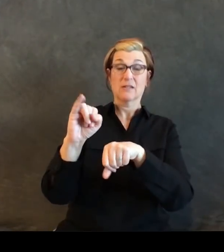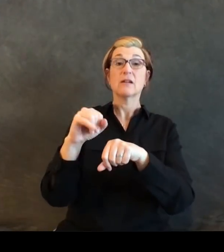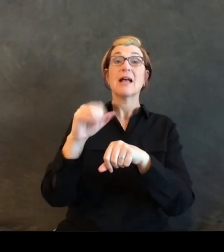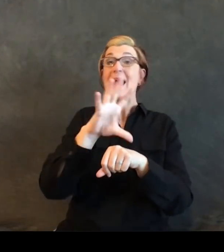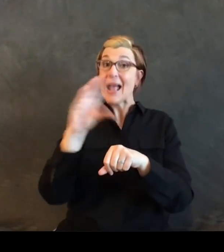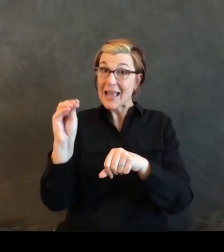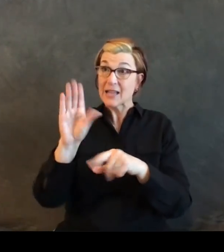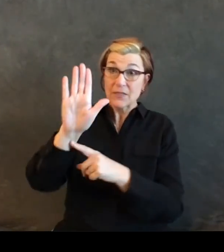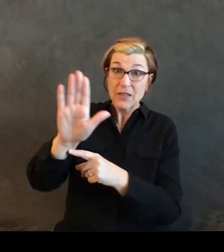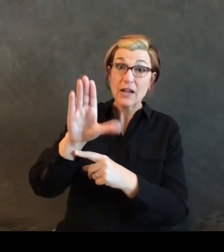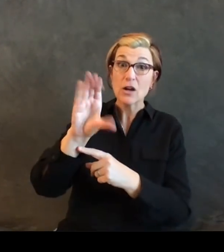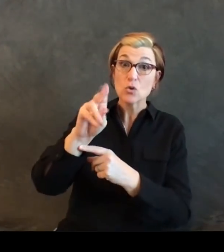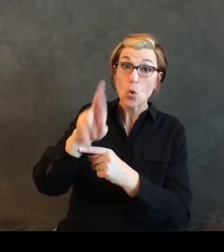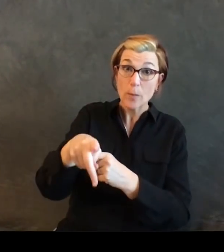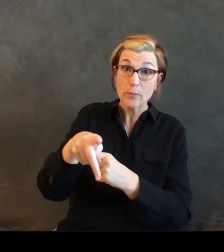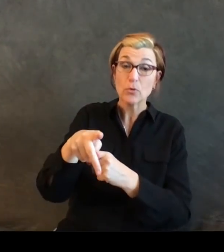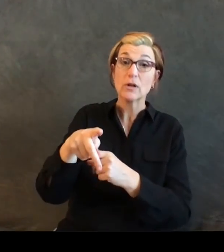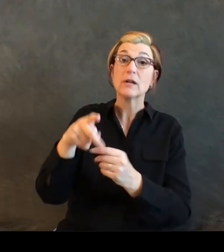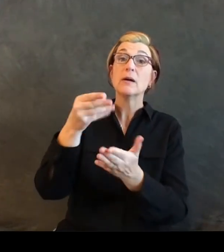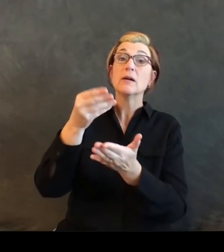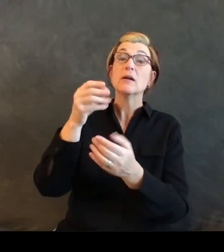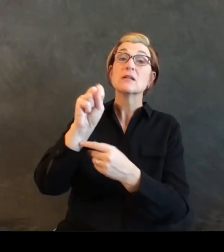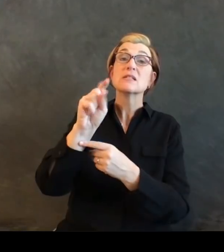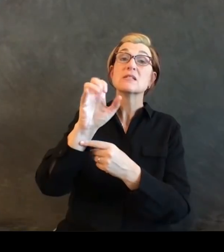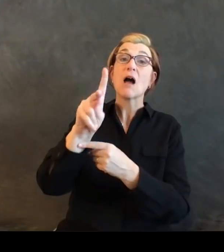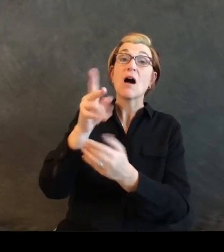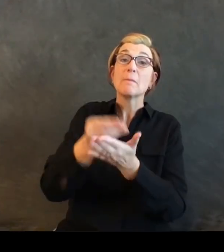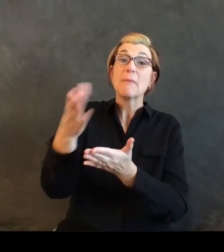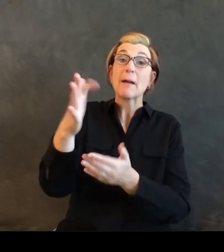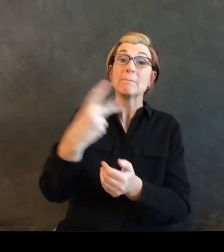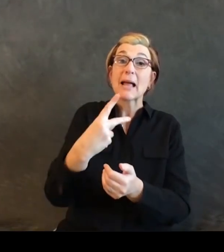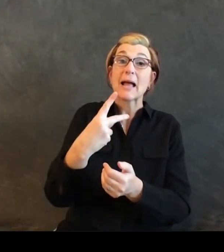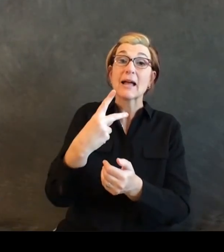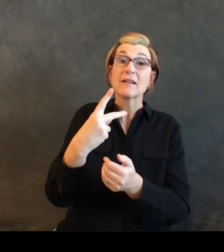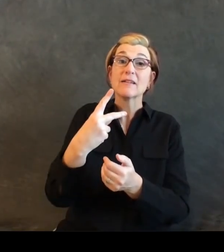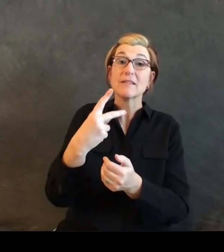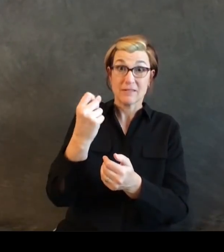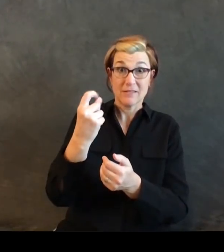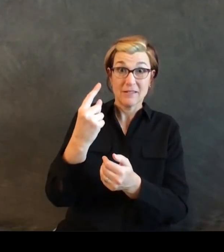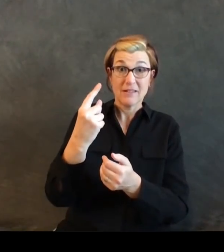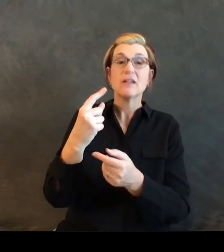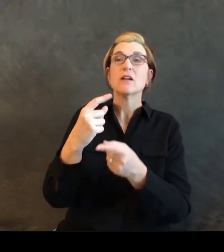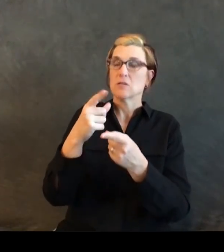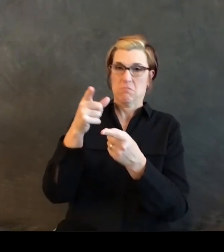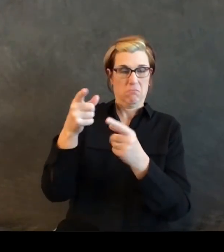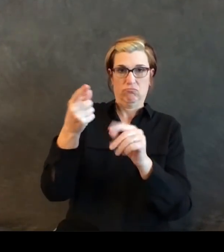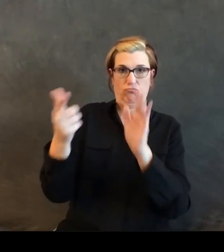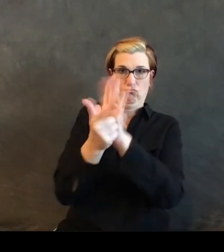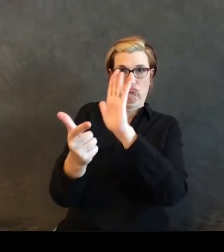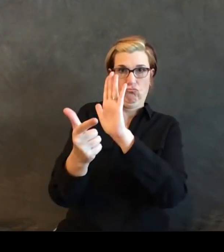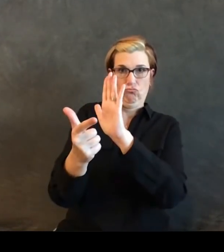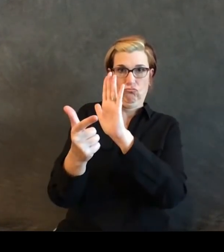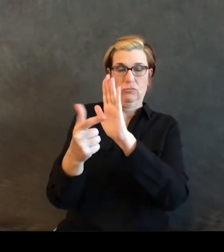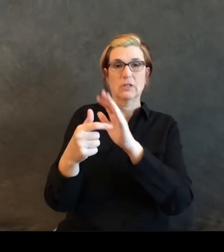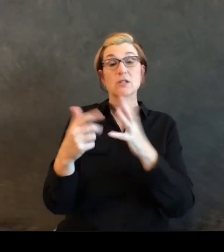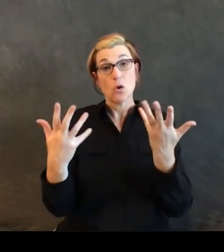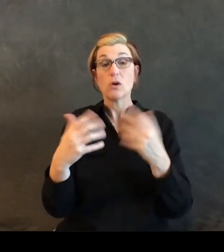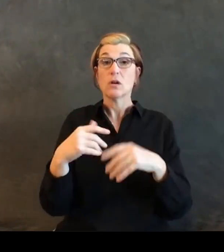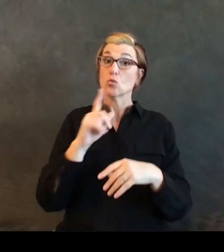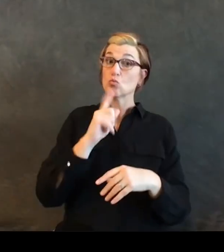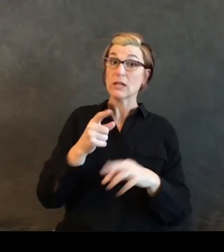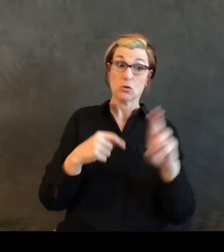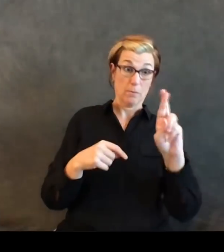I insisted on. And frankly, I tell you, the Republicans wanted that and the Democrats wanted that. We